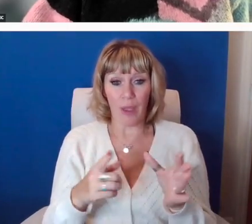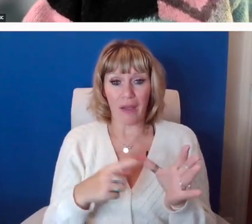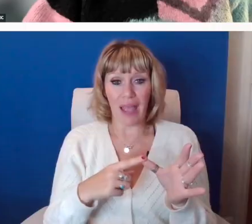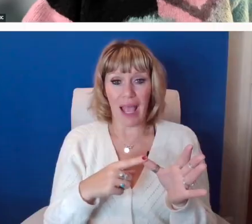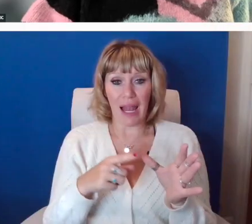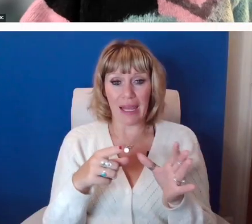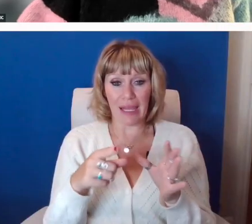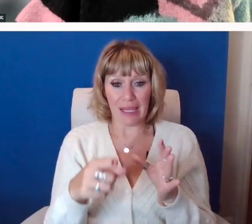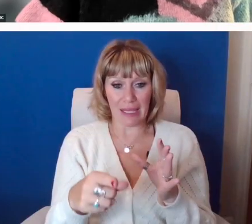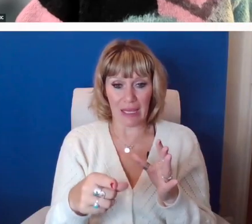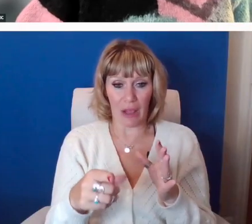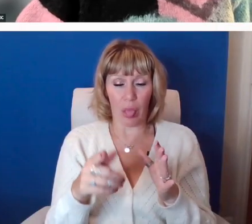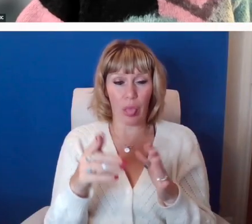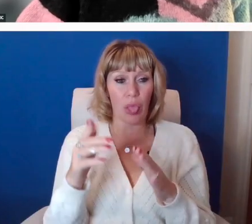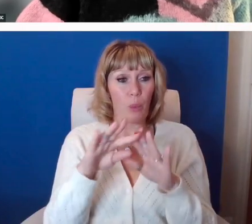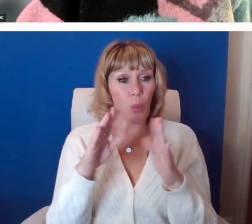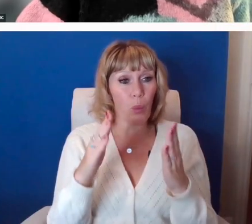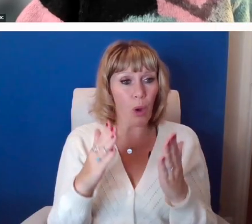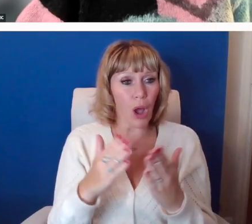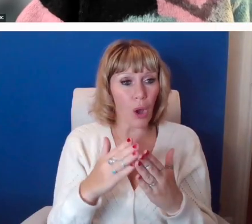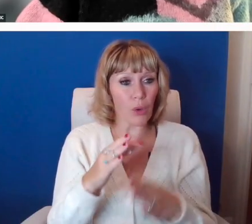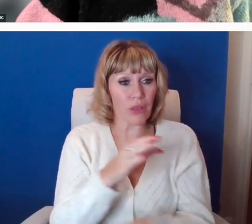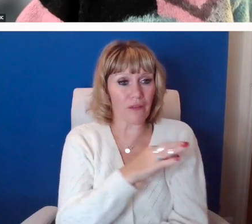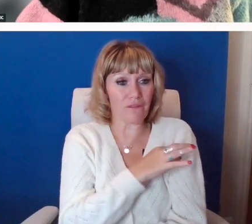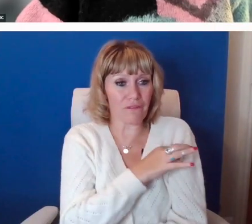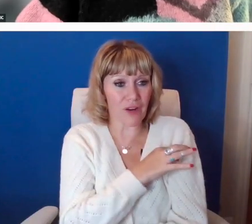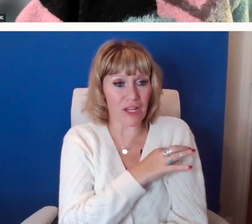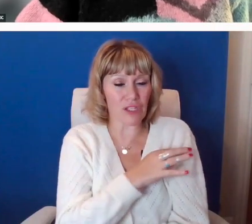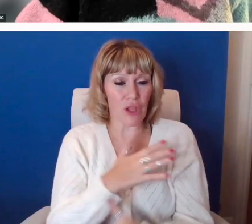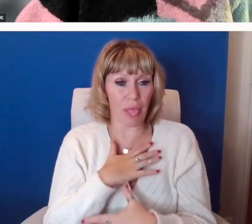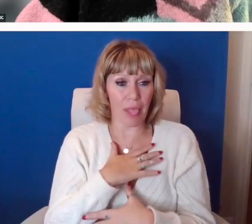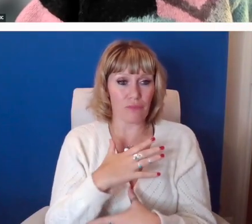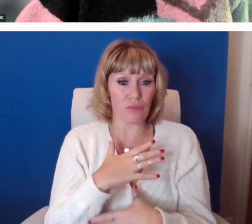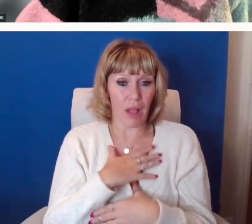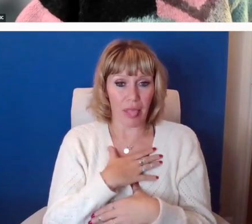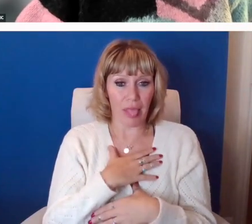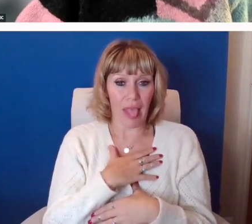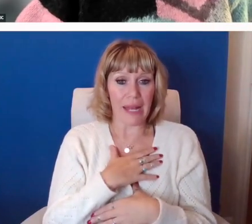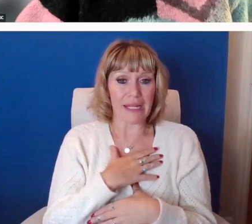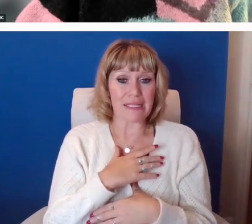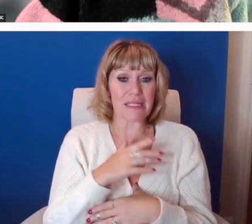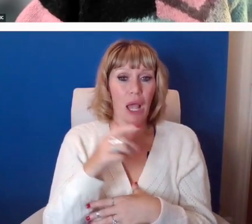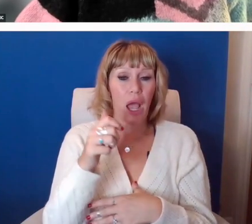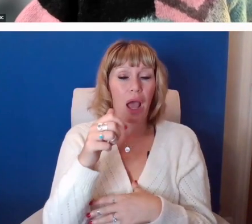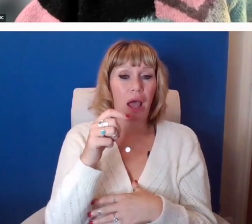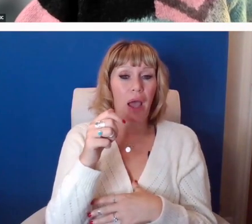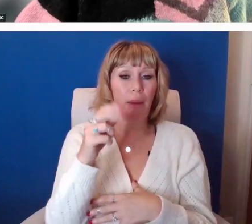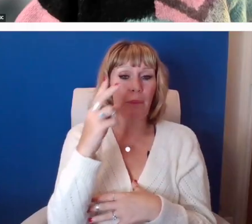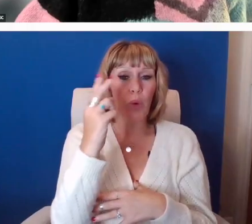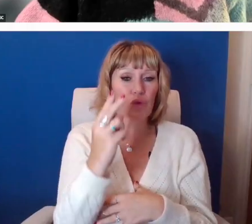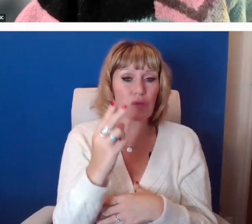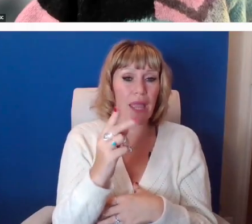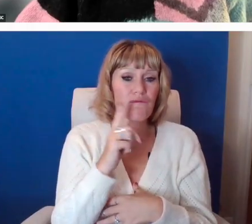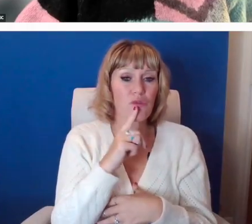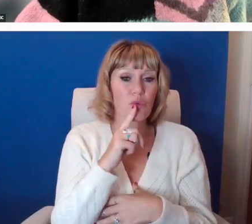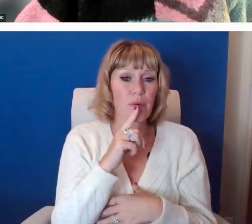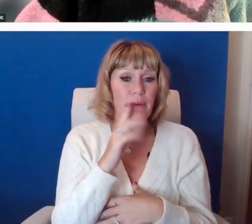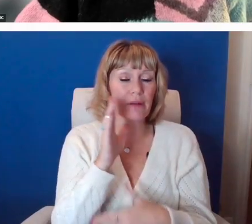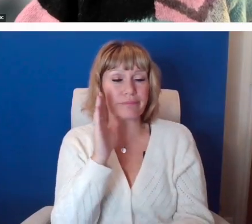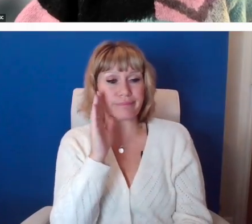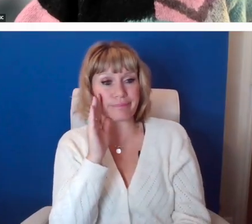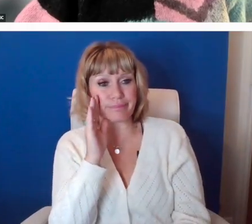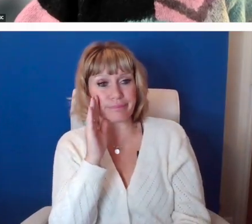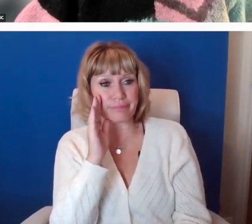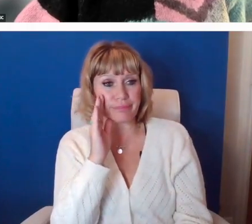the Breath. And that's a portrait of a woman holding her hand to her mouth and onto her head, overlaid with